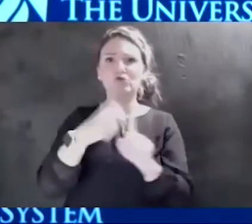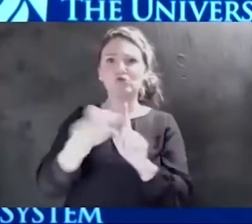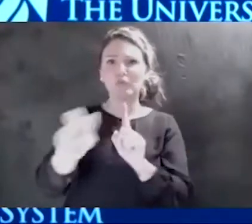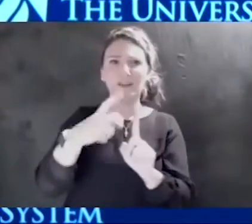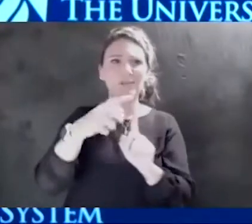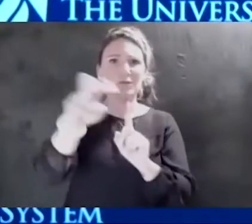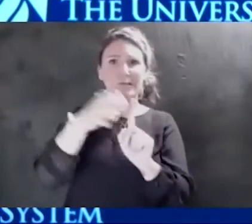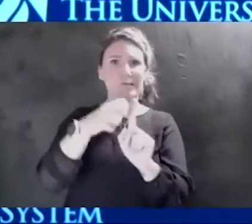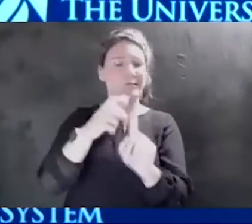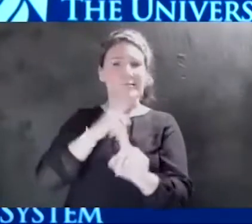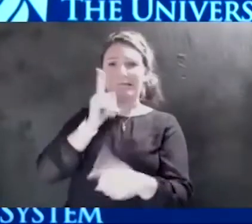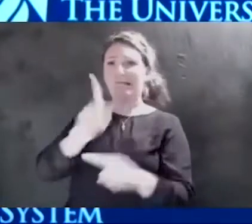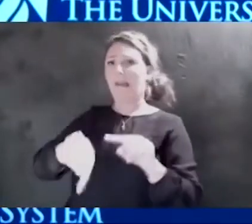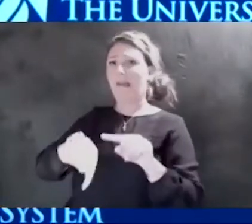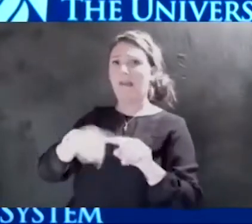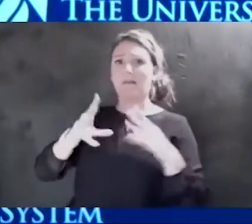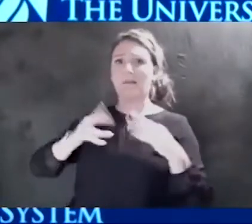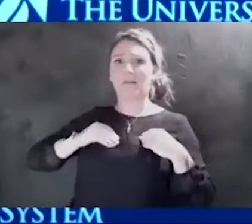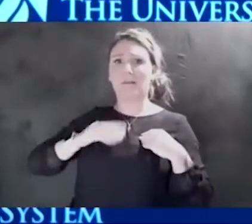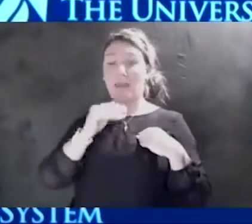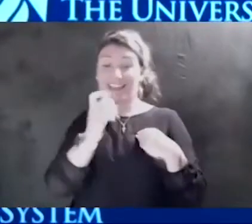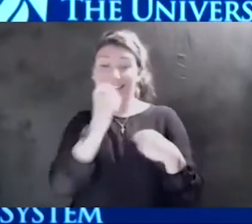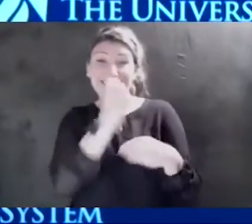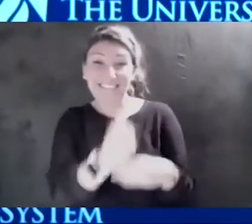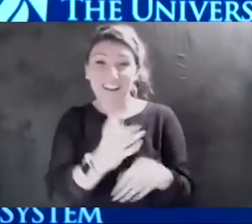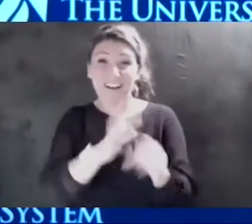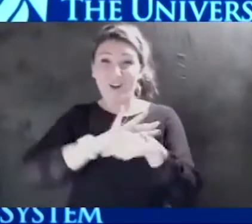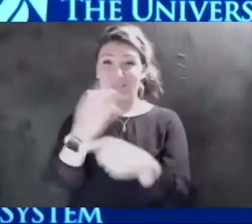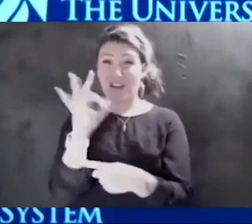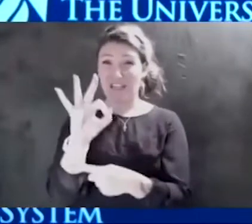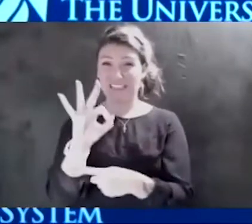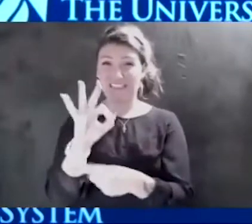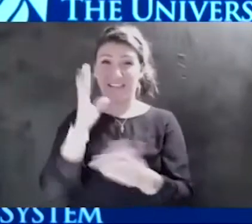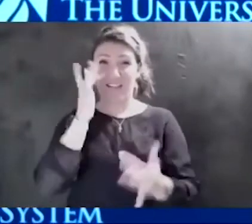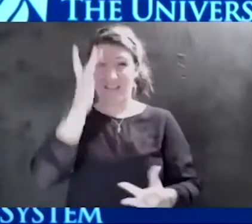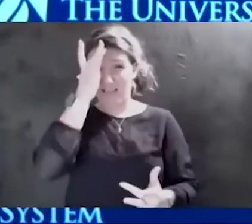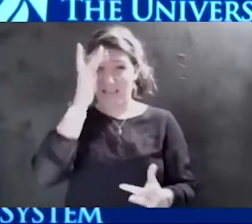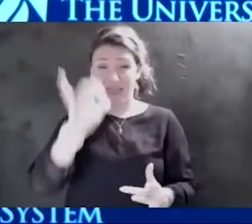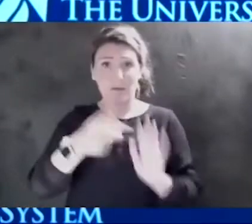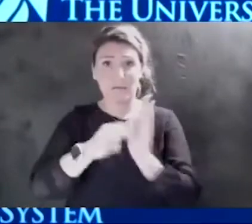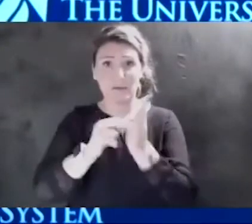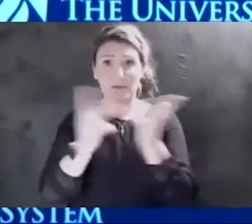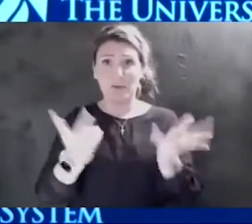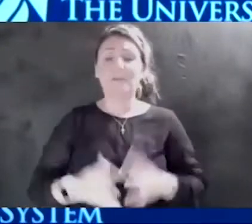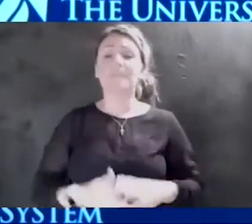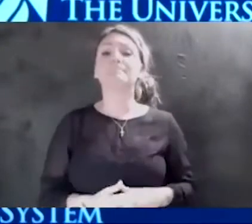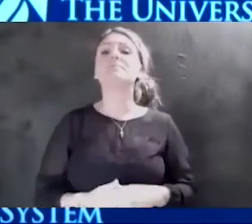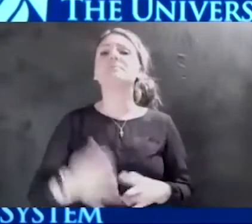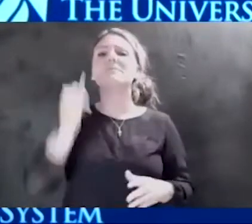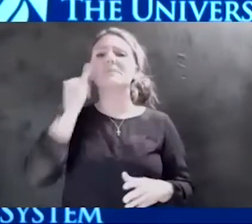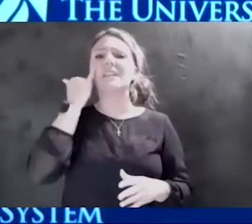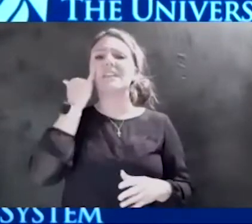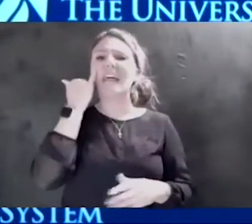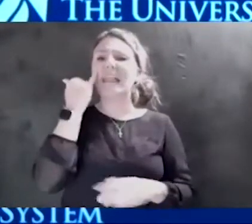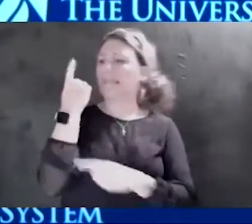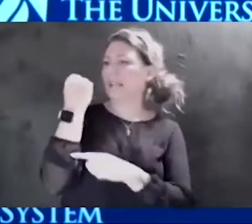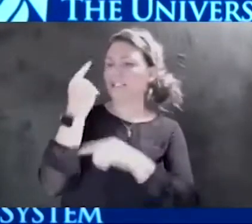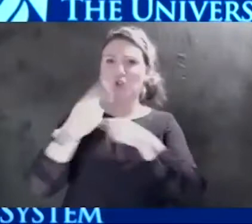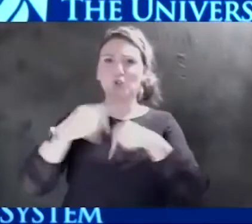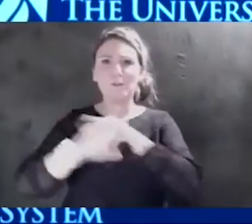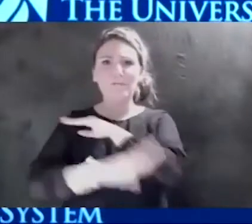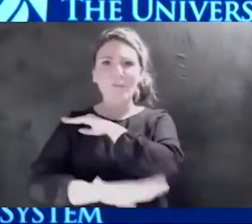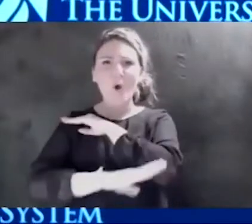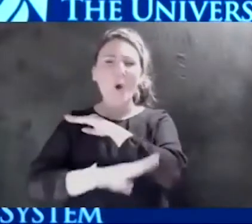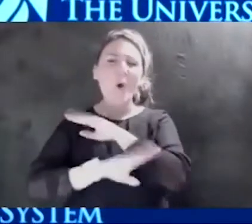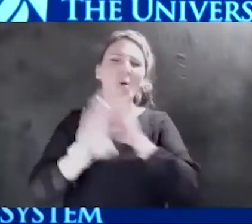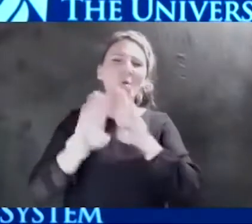as non-COVID-19 related illnesses. So what that means is this. If this was last fall and we had a few more open beds to play with,